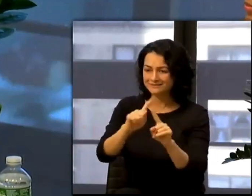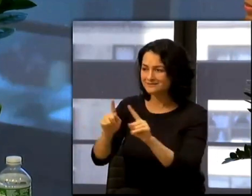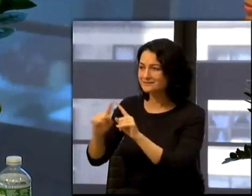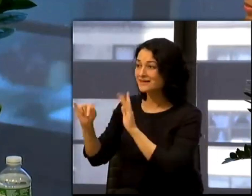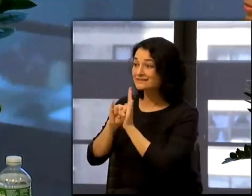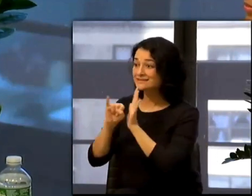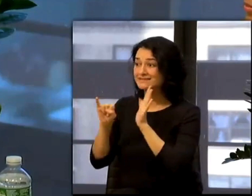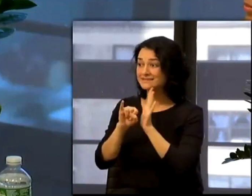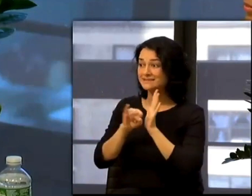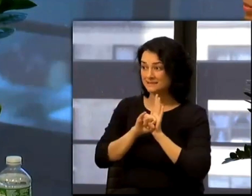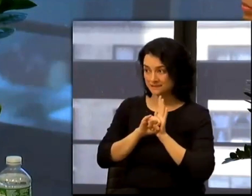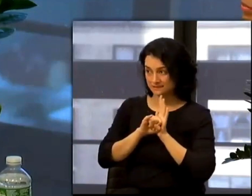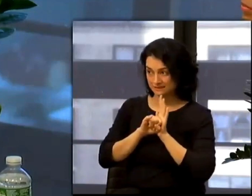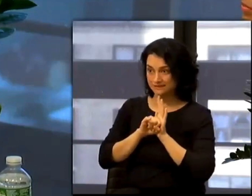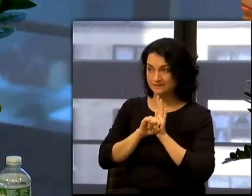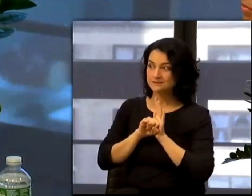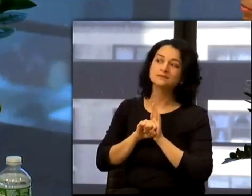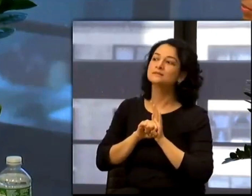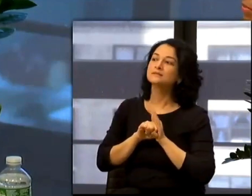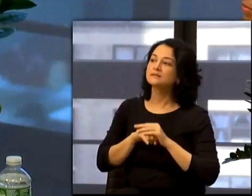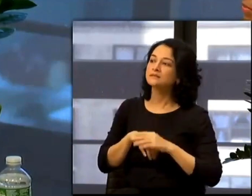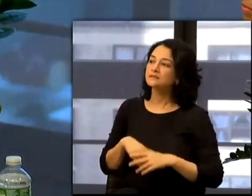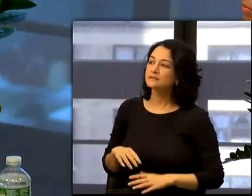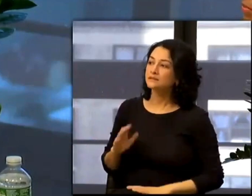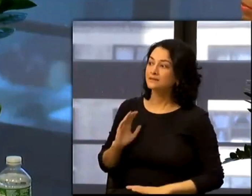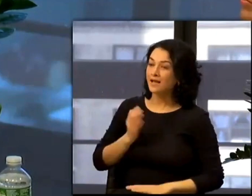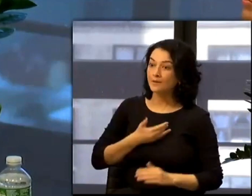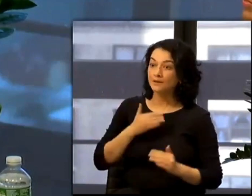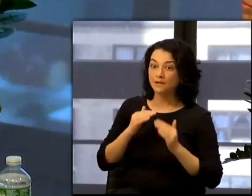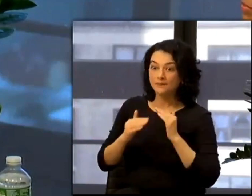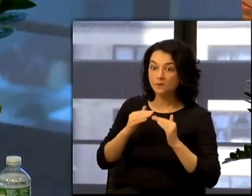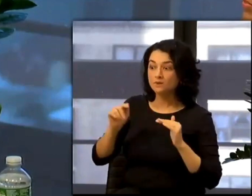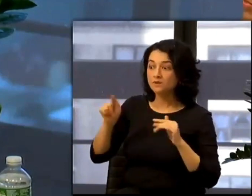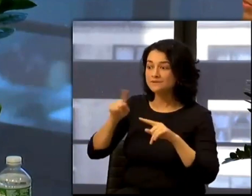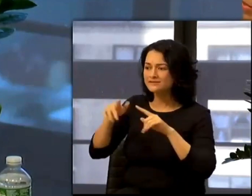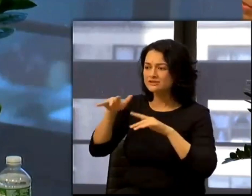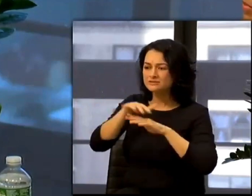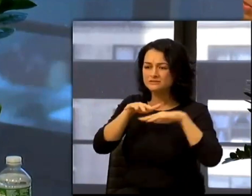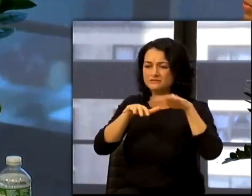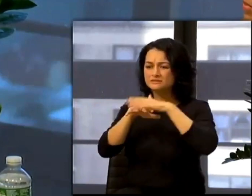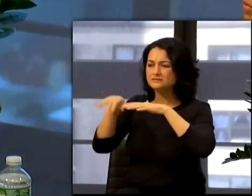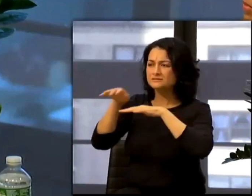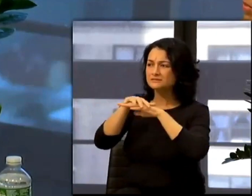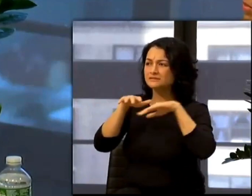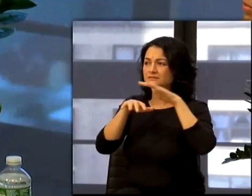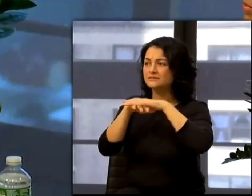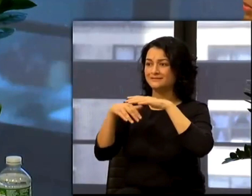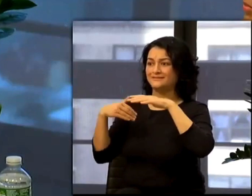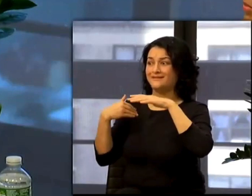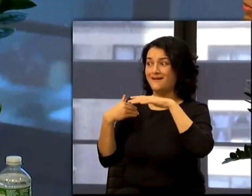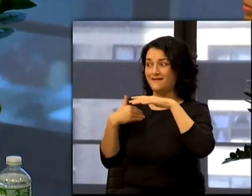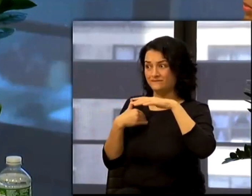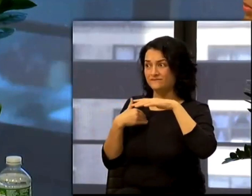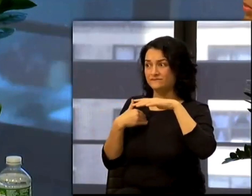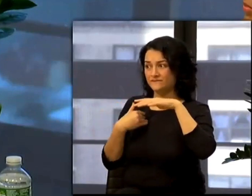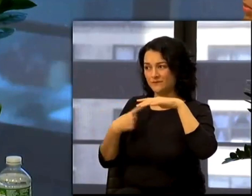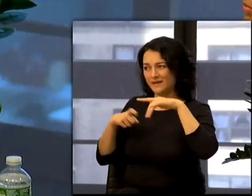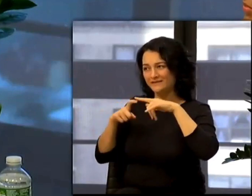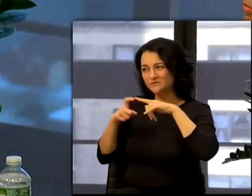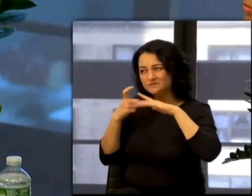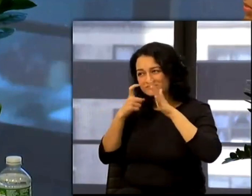our organizations may represent a distinct community in and of themselves, to try